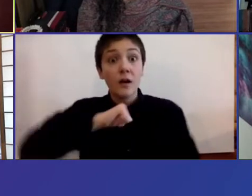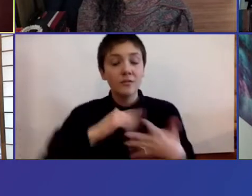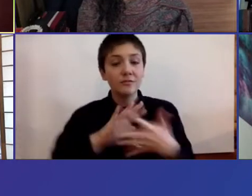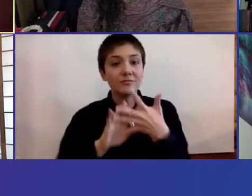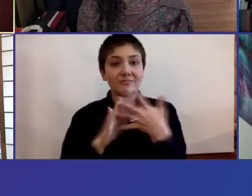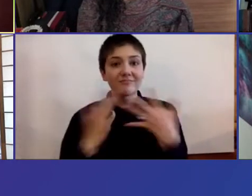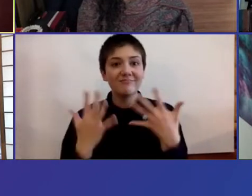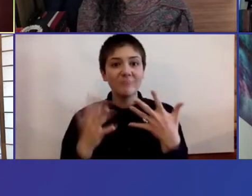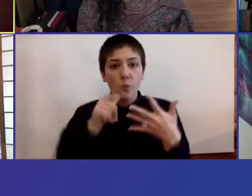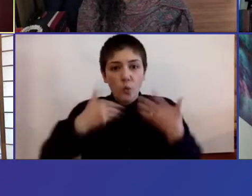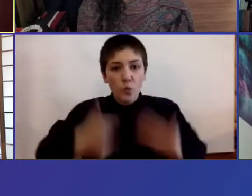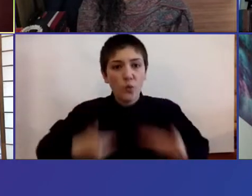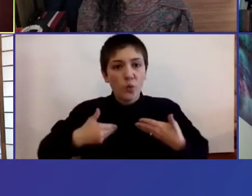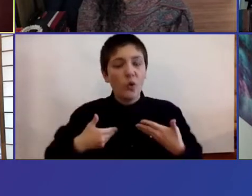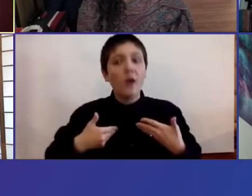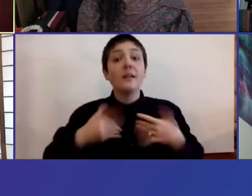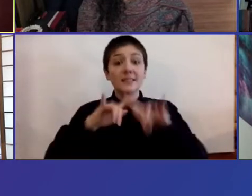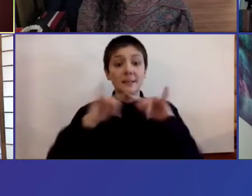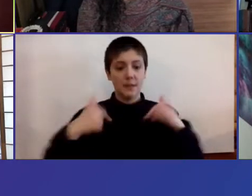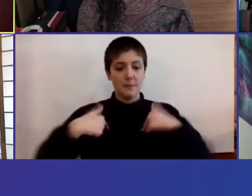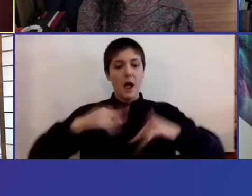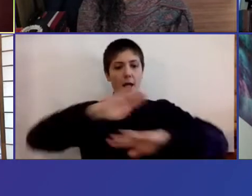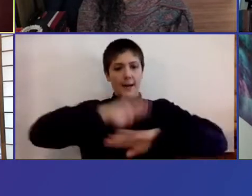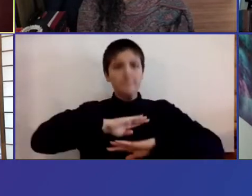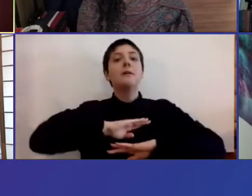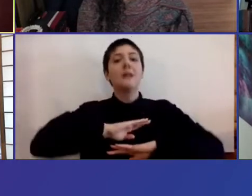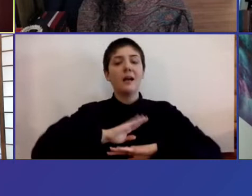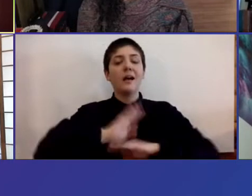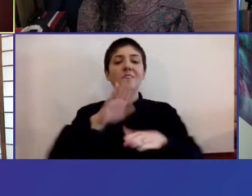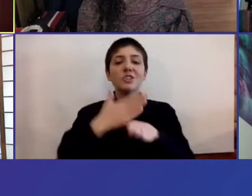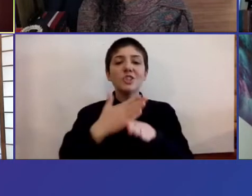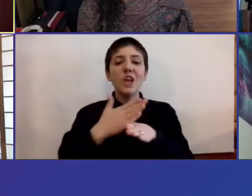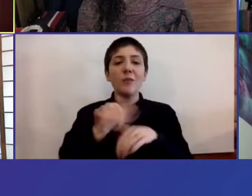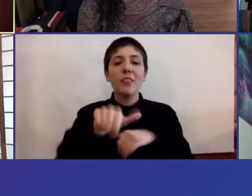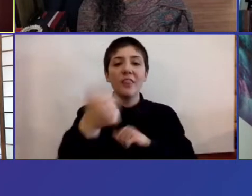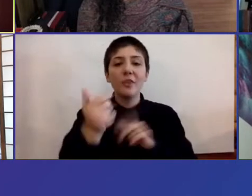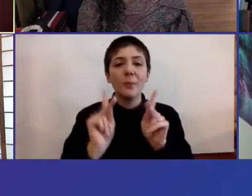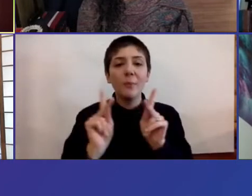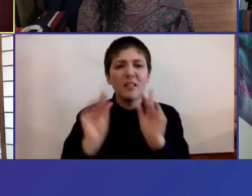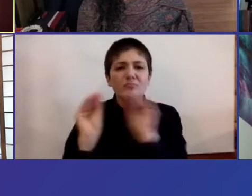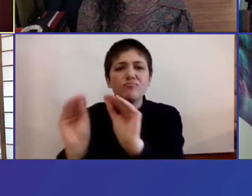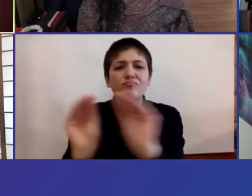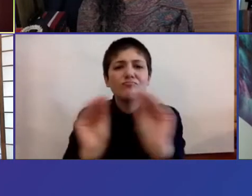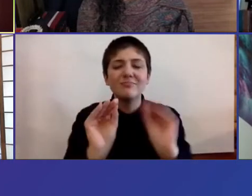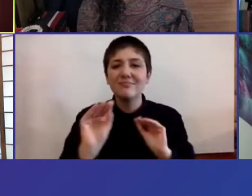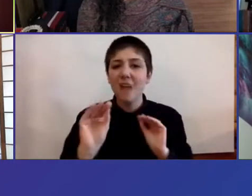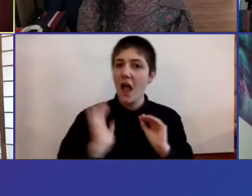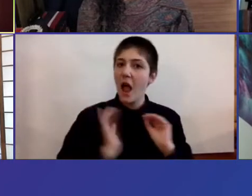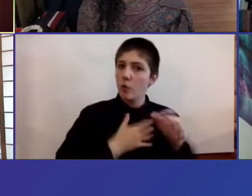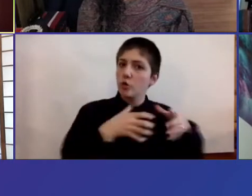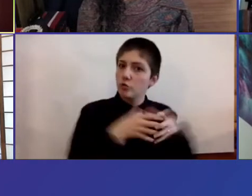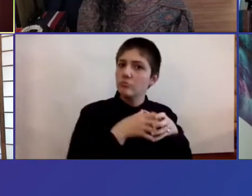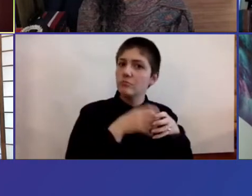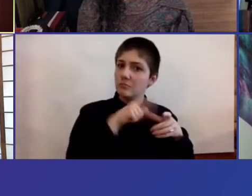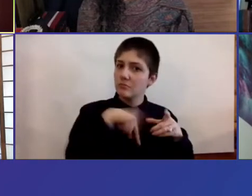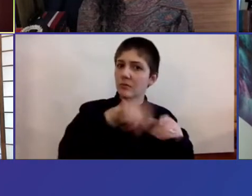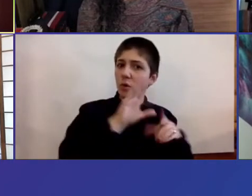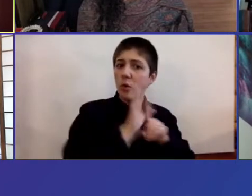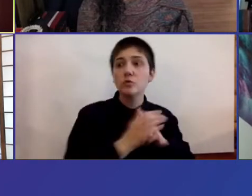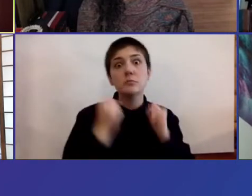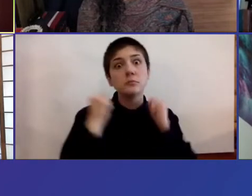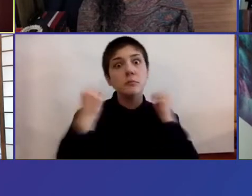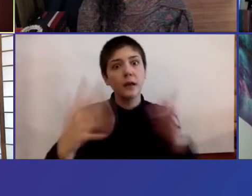be able to share it with other people so that they can understand our culture as well, because there's been a lot of